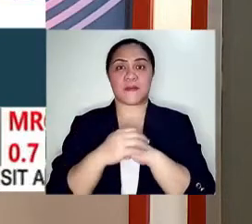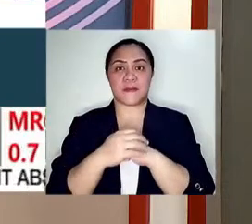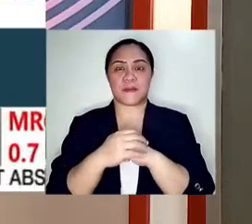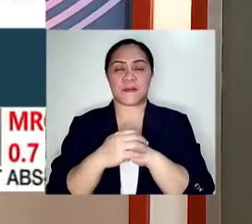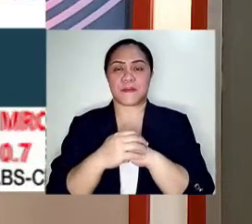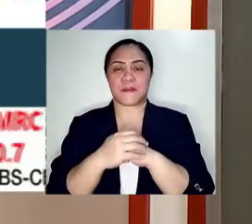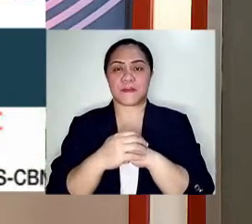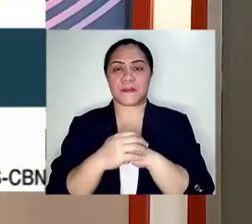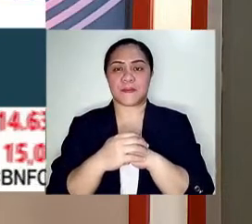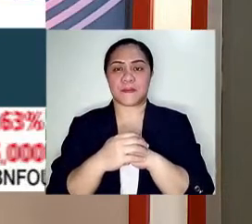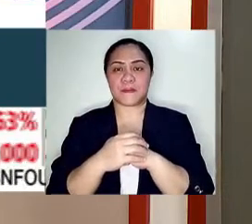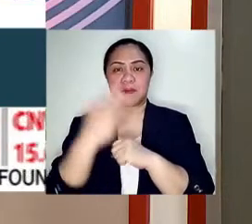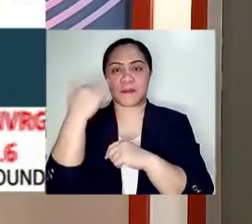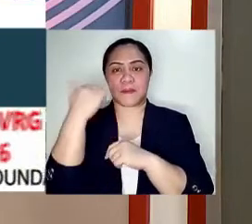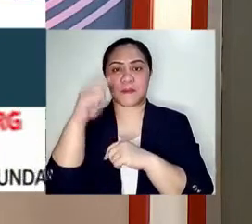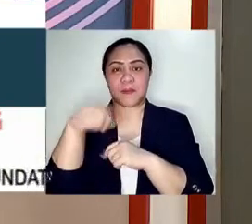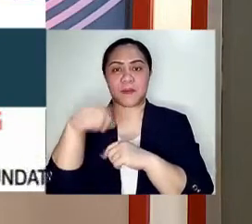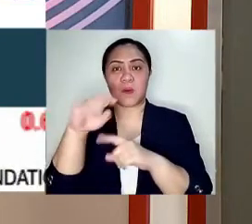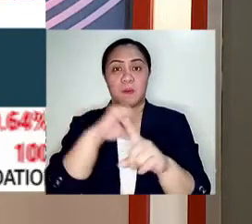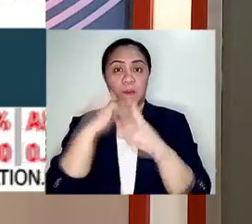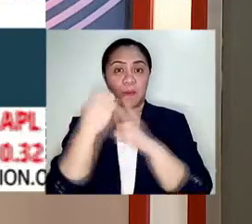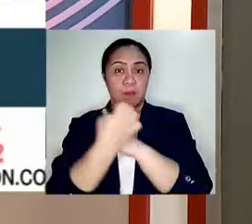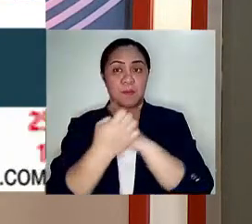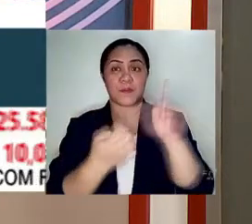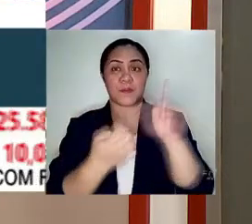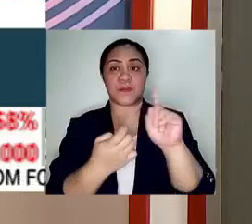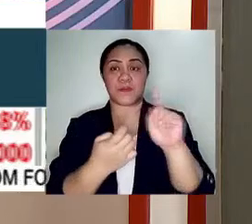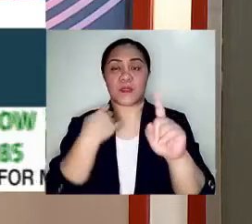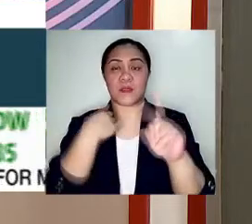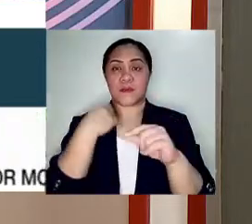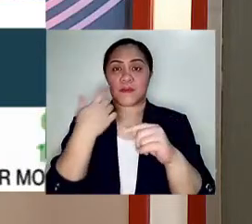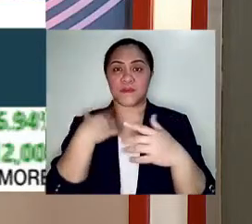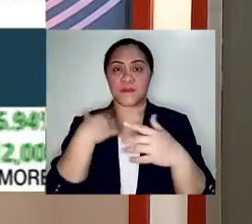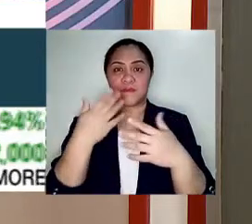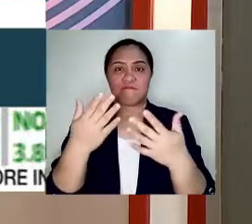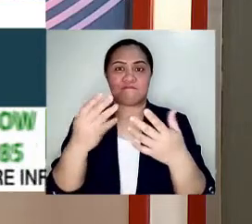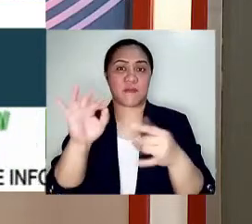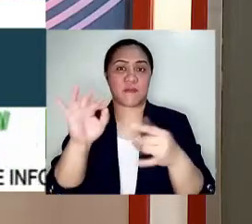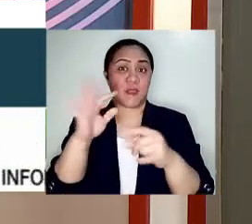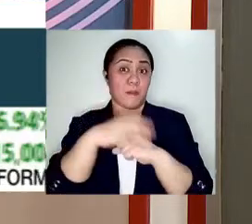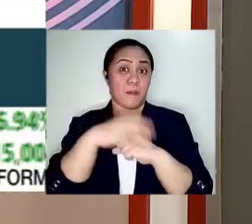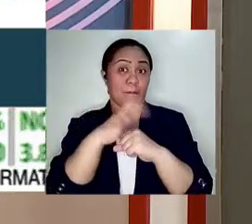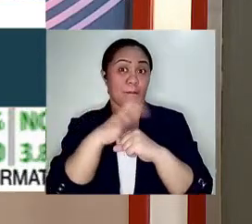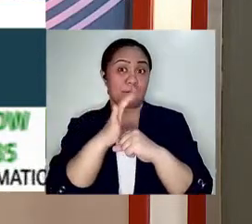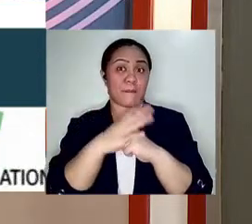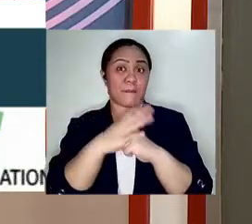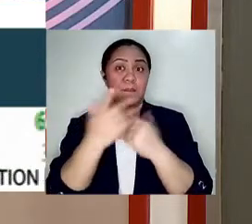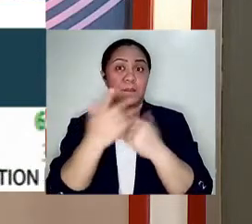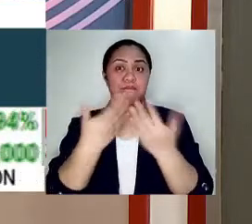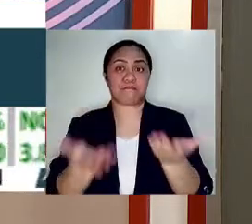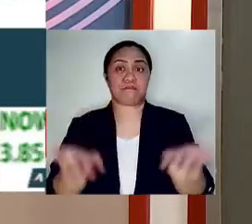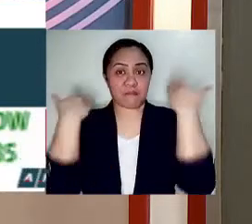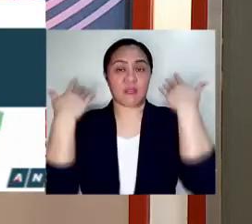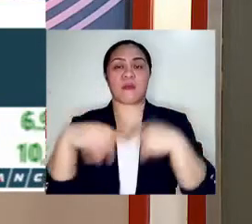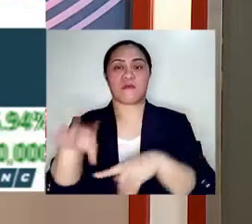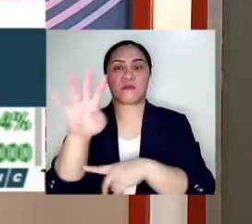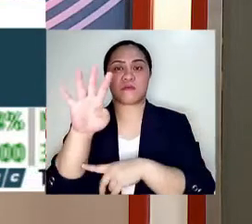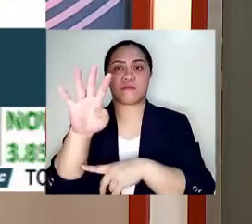the environment now with Trump gone and with Biden as the number four, the 46th president of the United States,